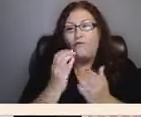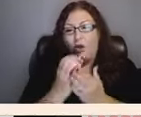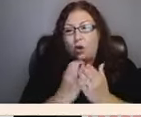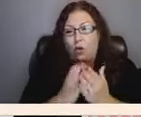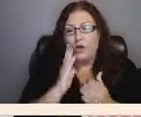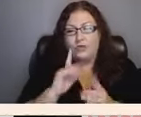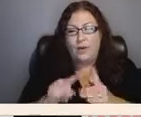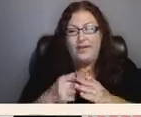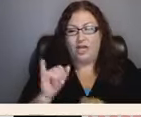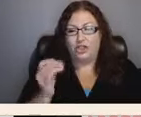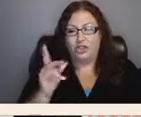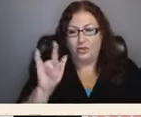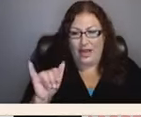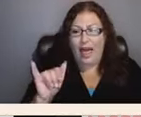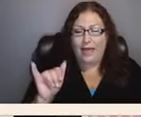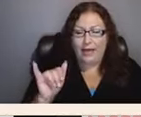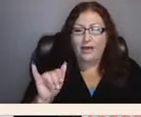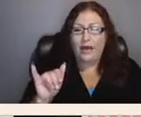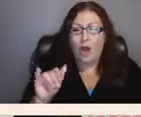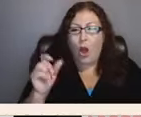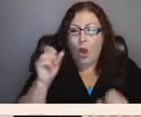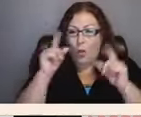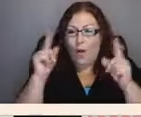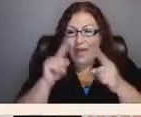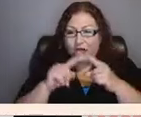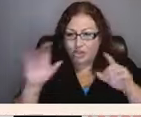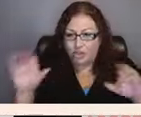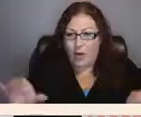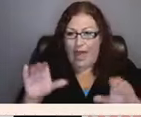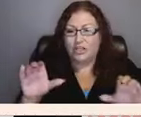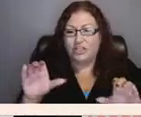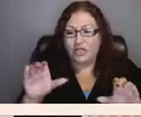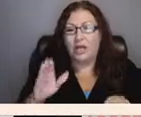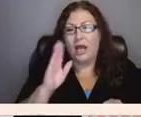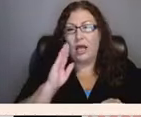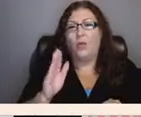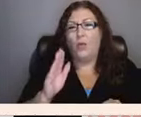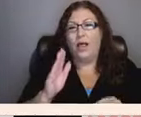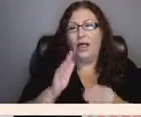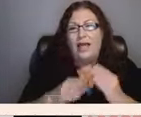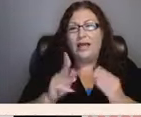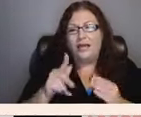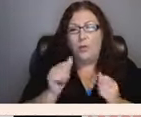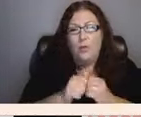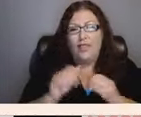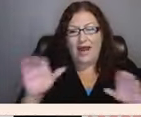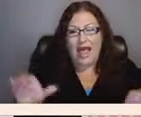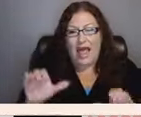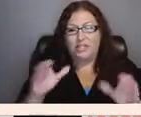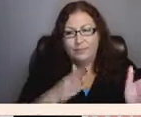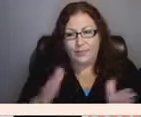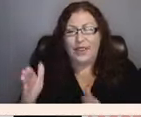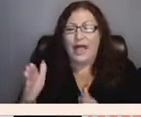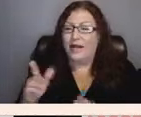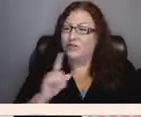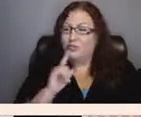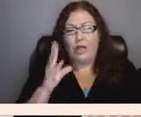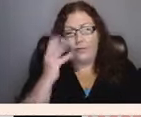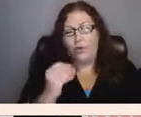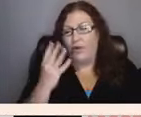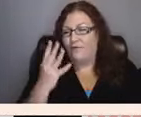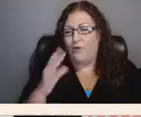July. Awaken to Action. You will end up with an action plan. It's a beautiful action plan process,